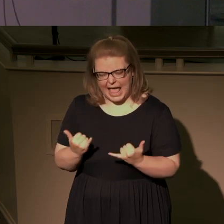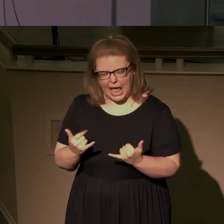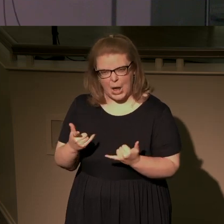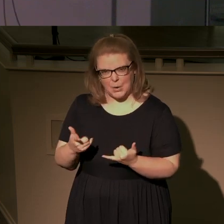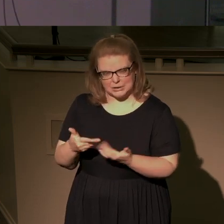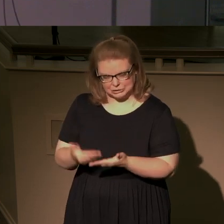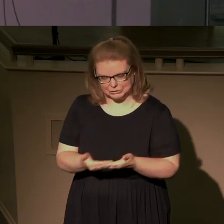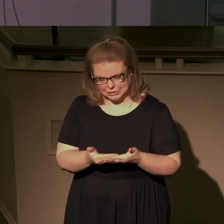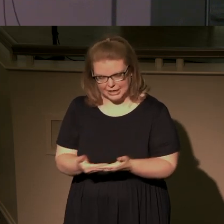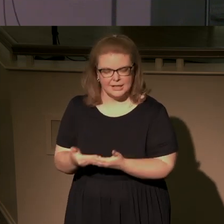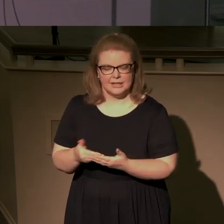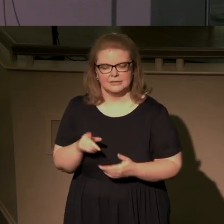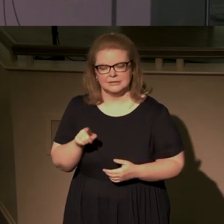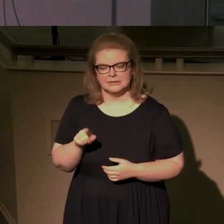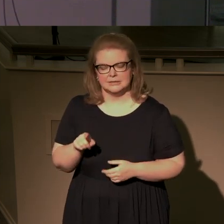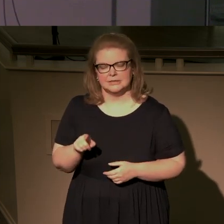child,